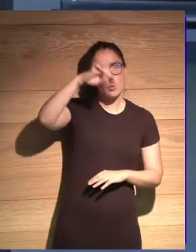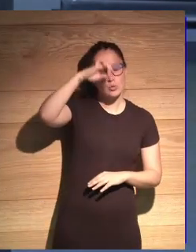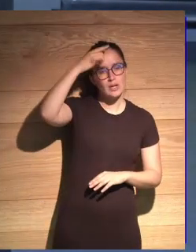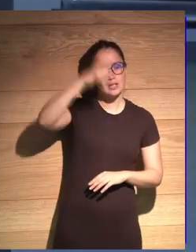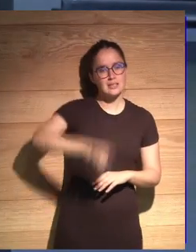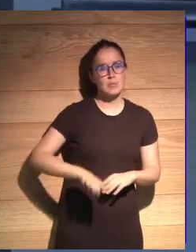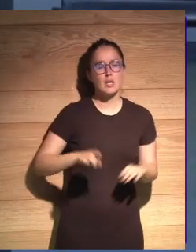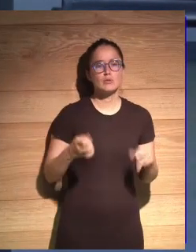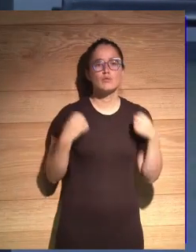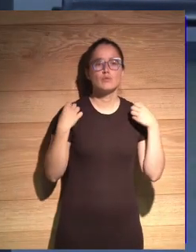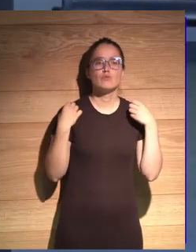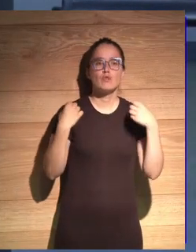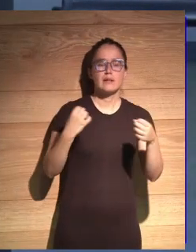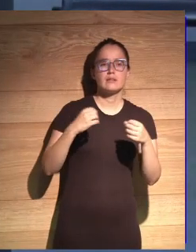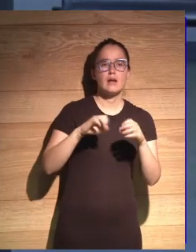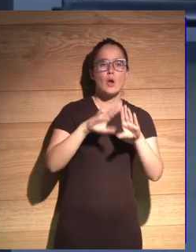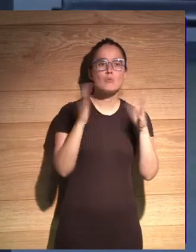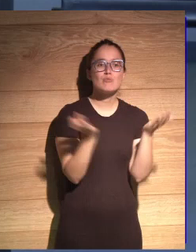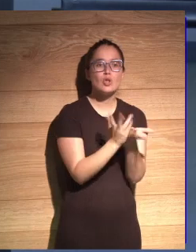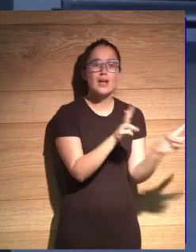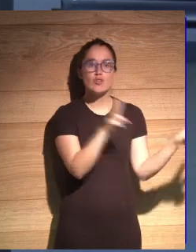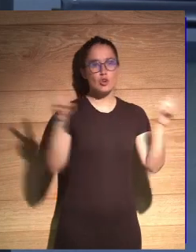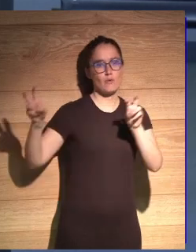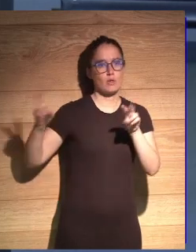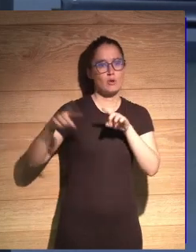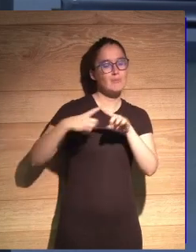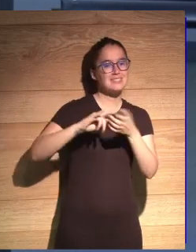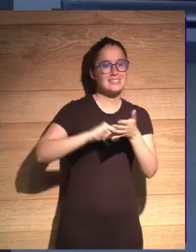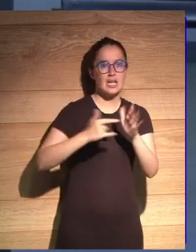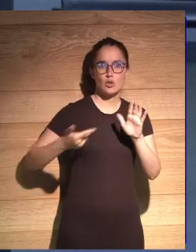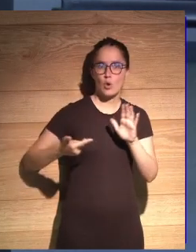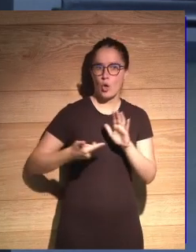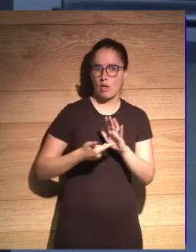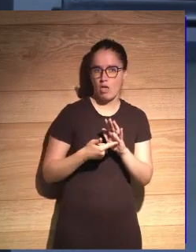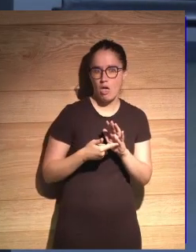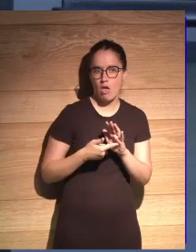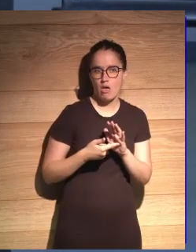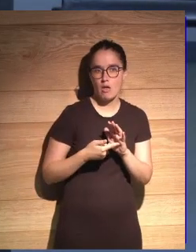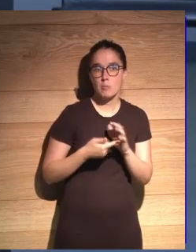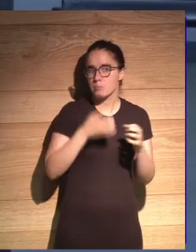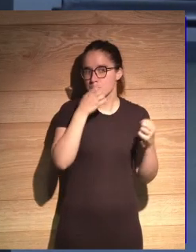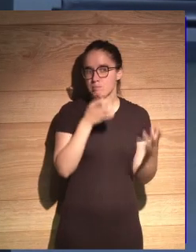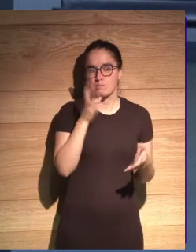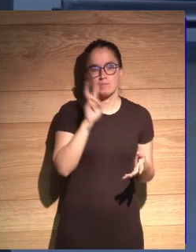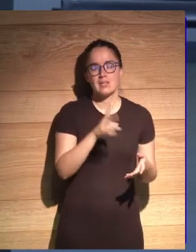related with culture and also with innovation and technology.